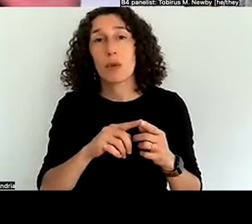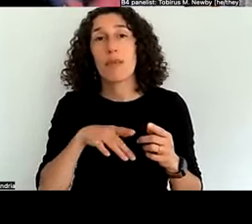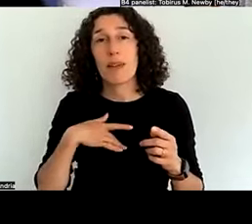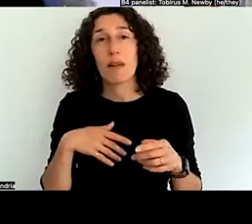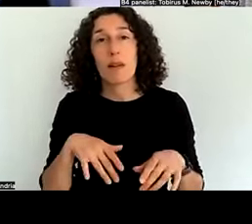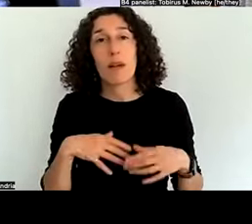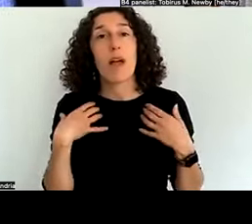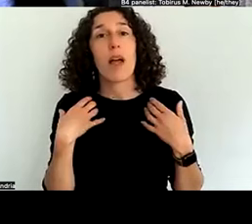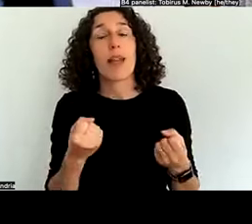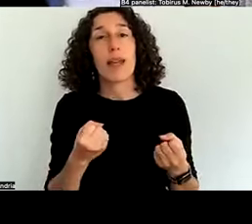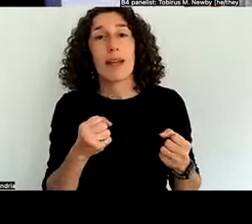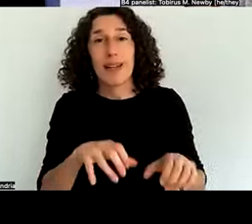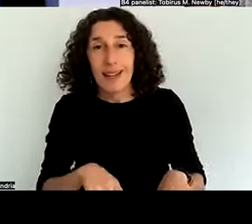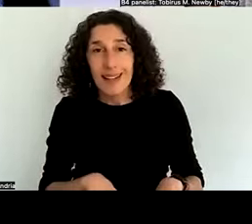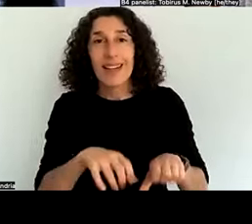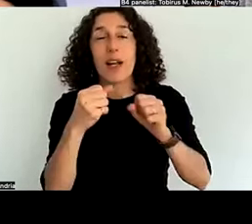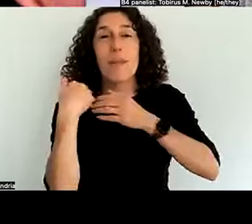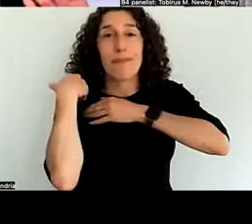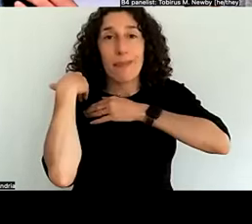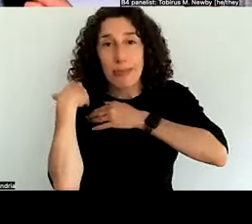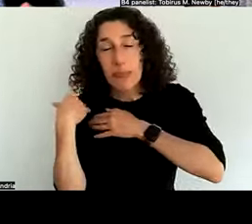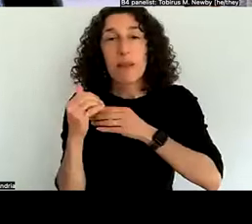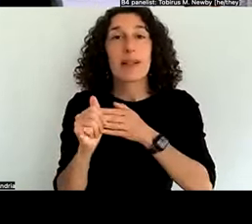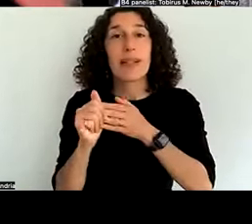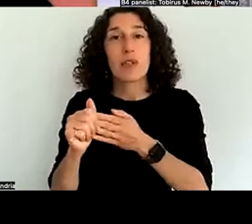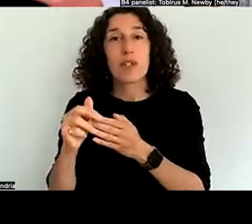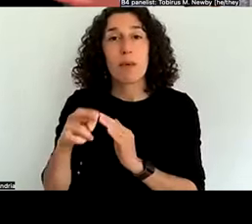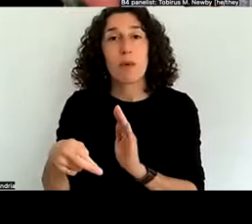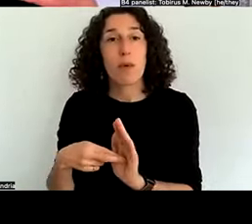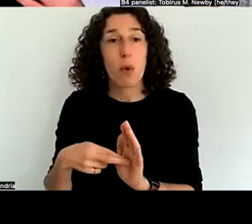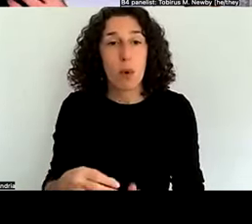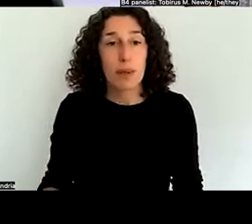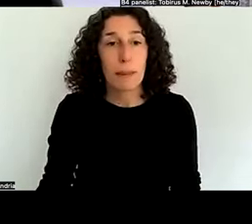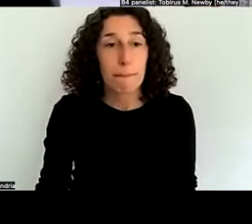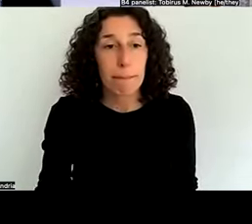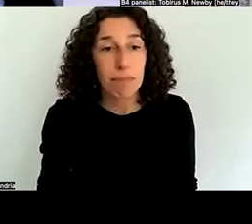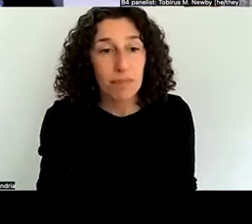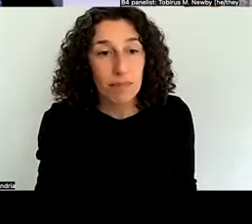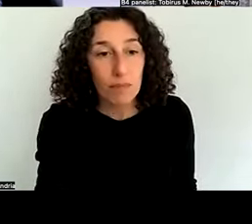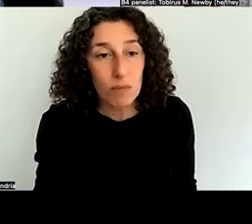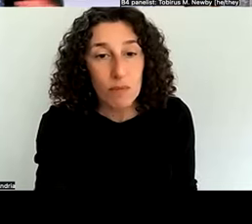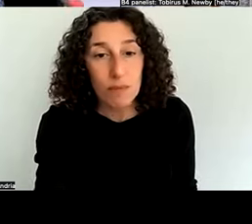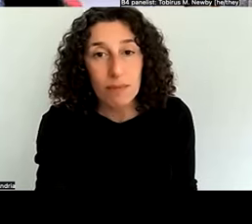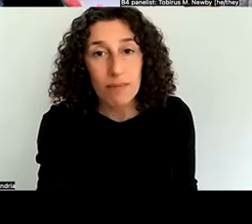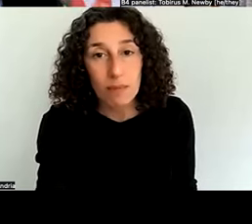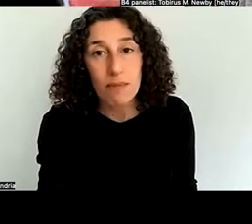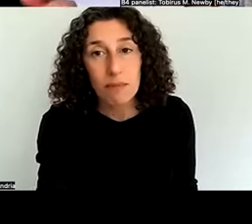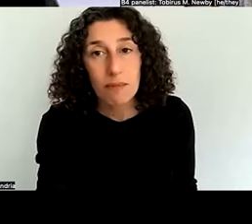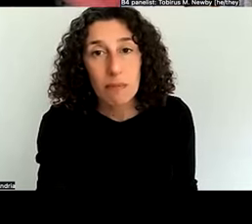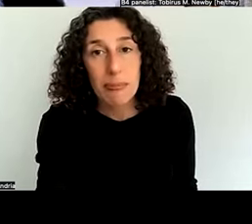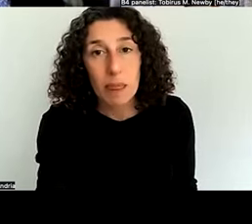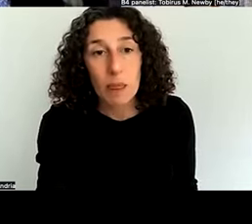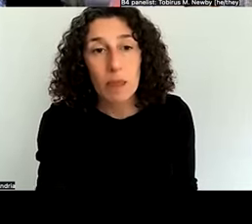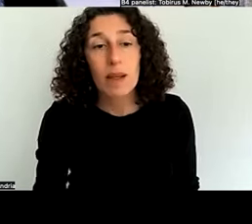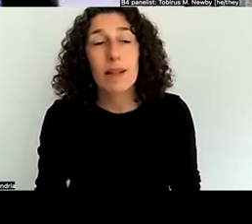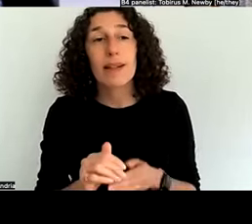leadership, broadly speaking, right? Even if it's, if I'm just taking leadership in my own, right? In my own safety, and